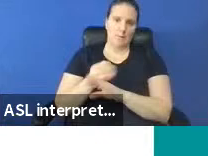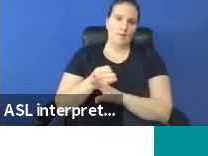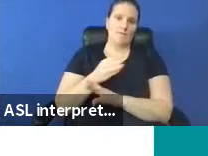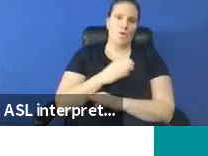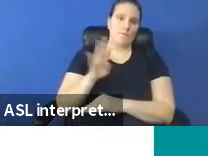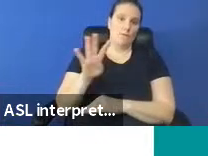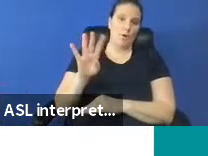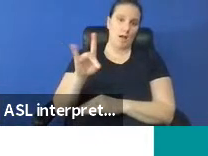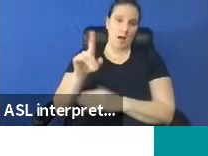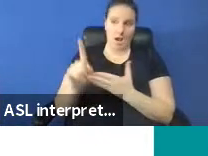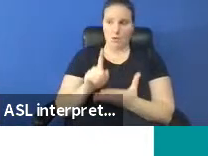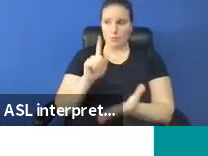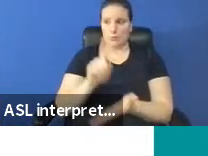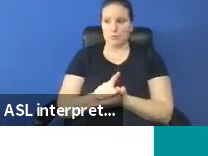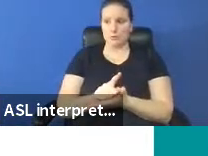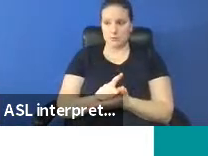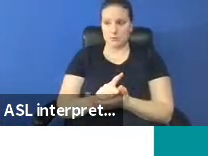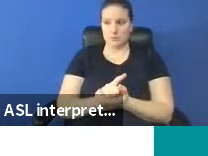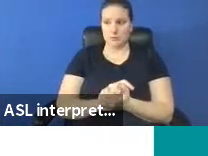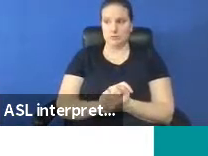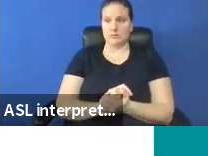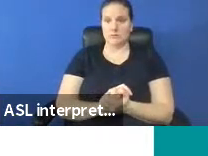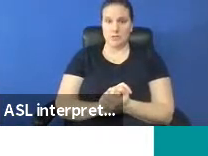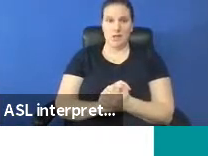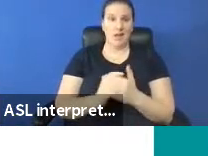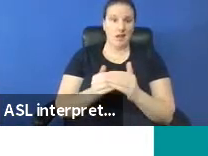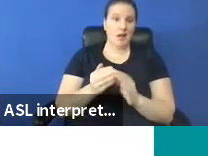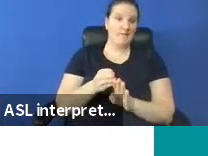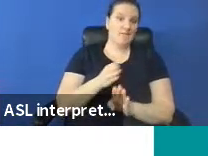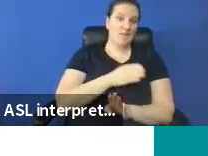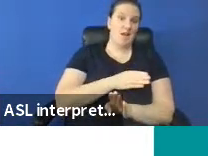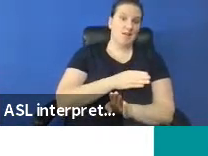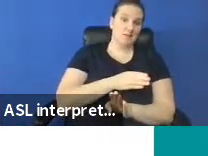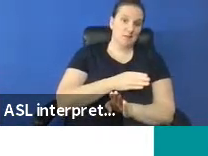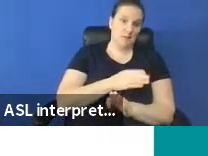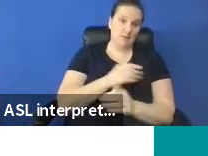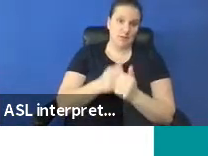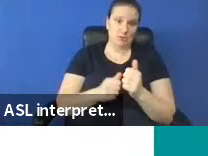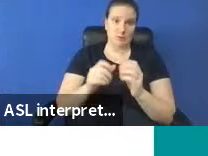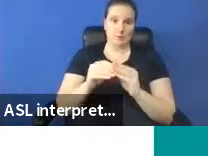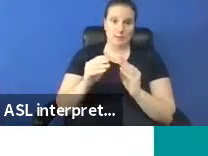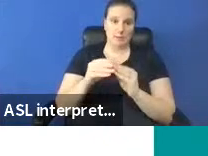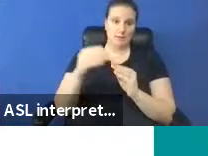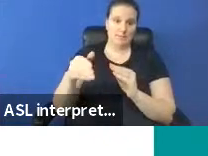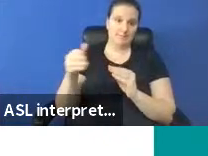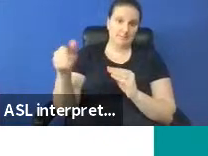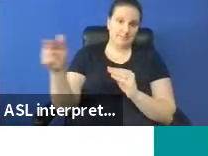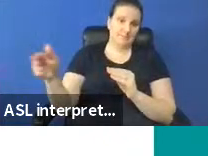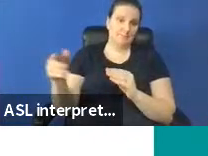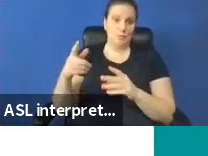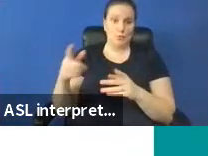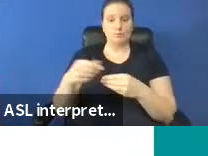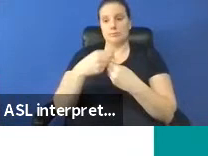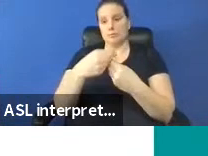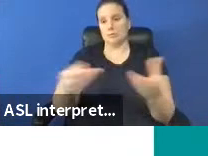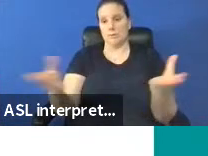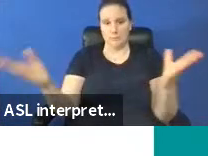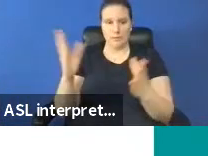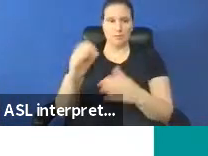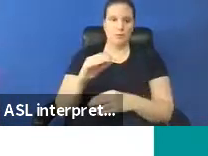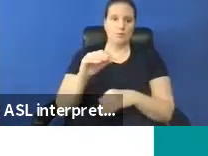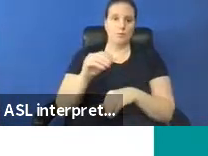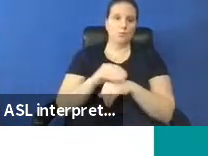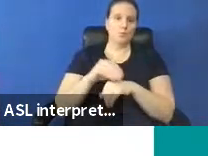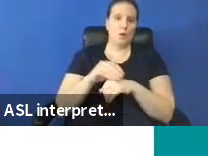to 48 hours in advance of each upcoming meeting in order to be distributed to advisory